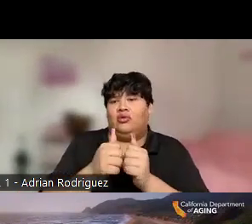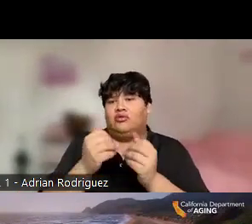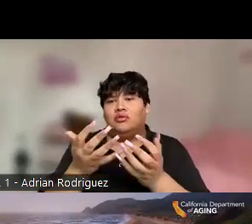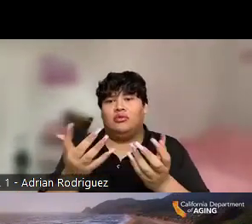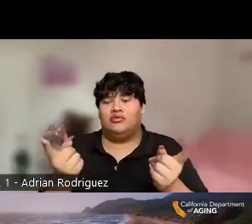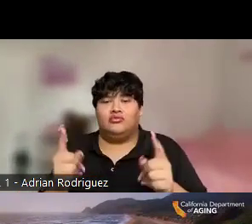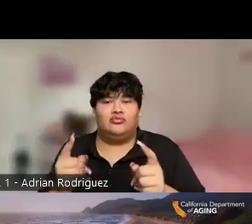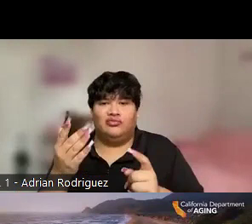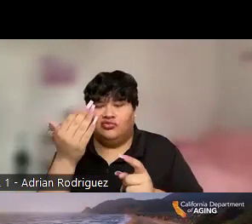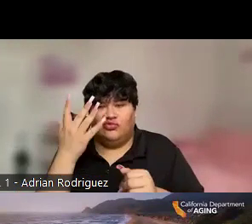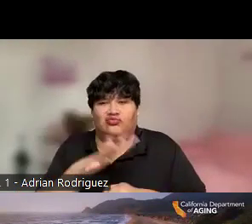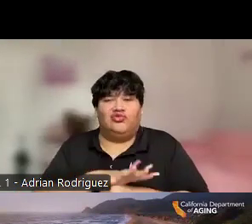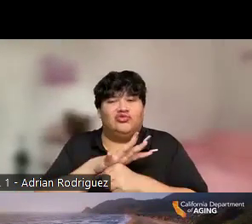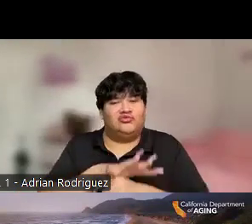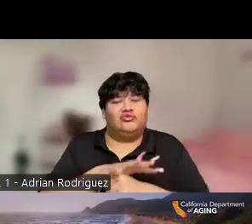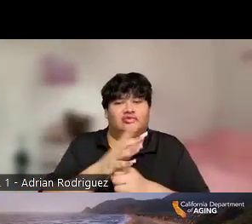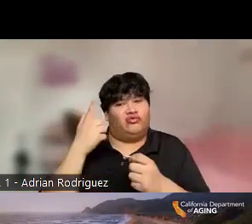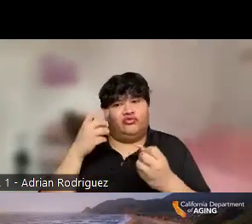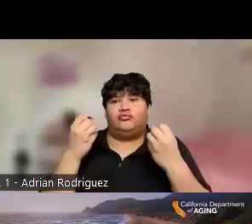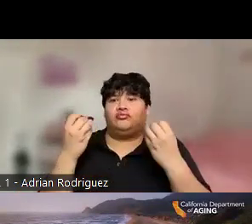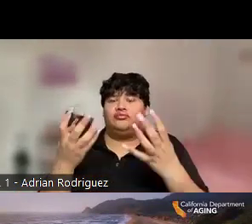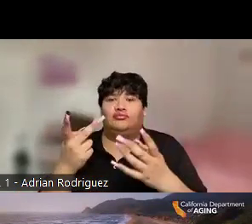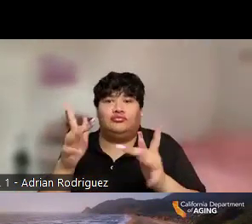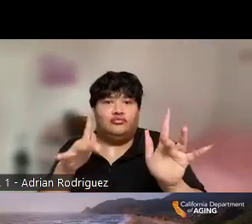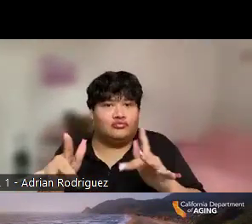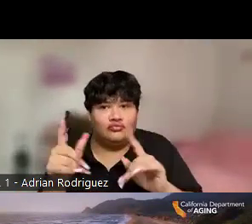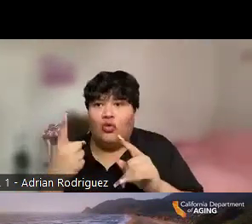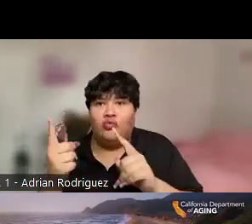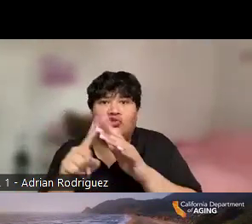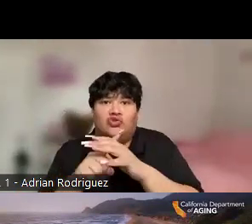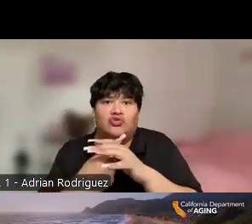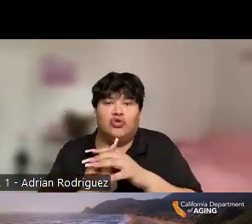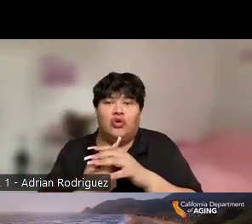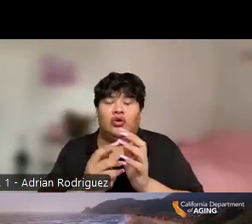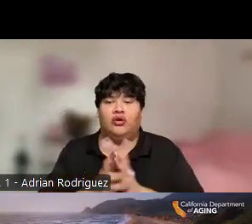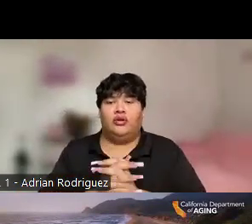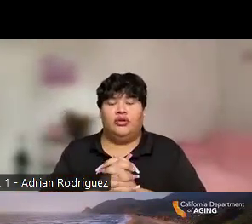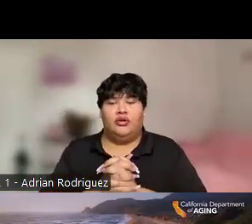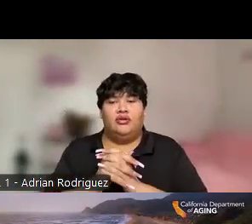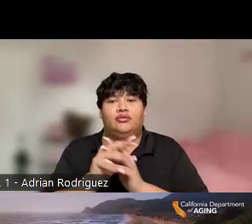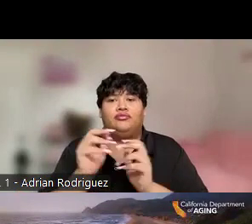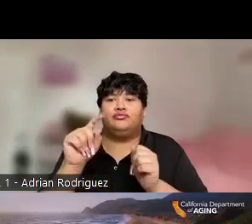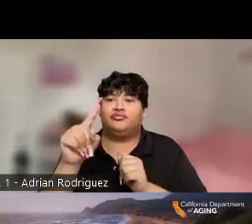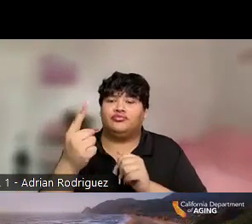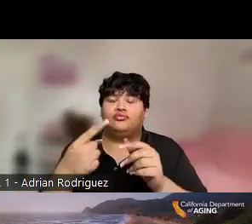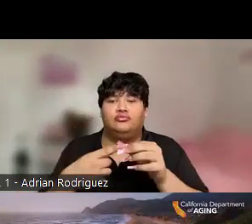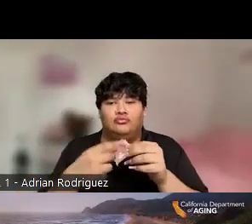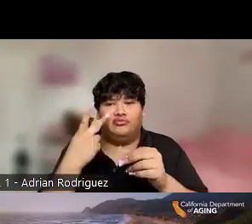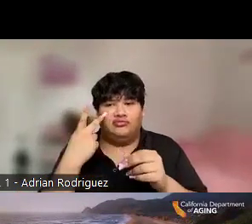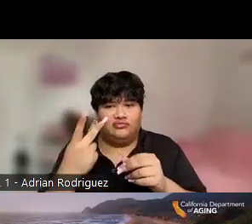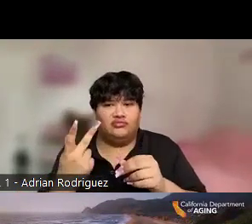very complex and stressful. And for many, the website is where they often start. The first step tends to